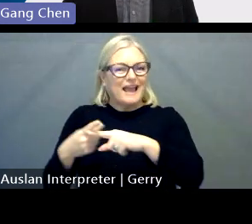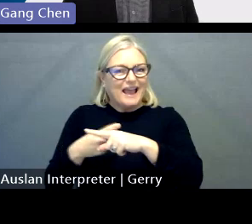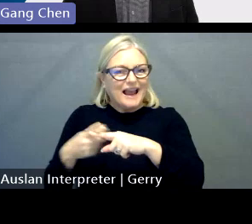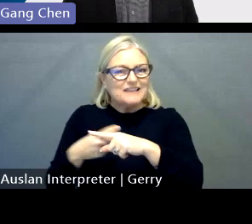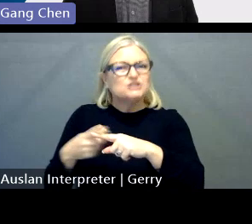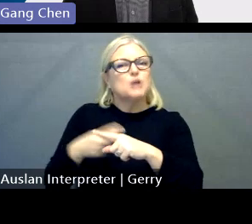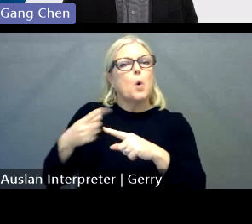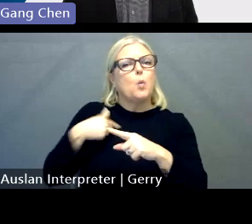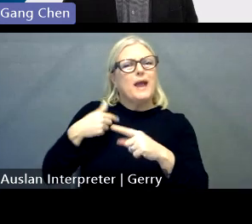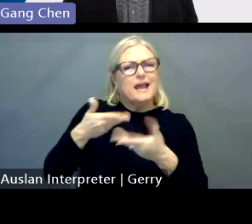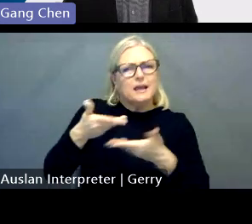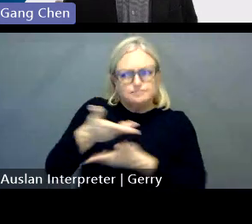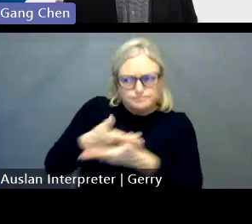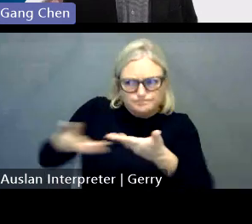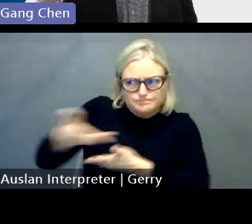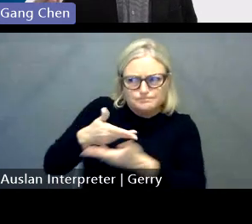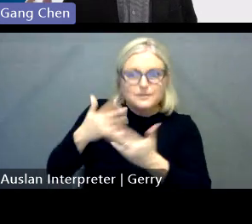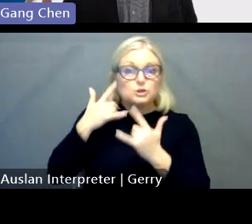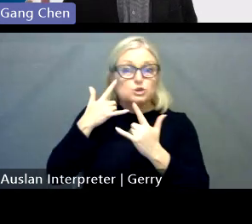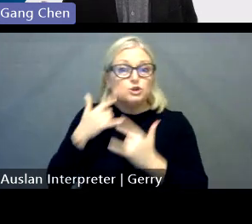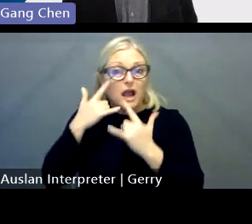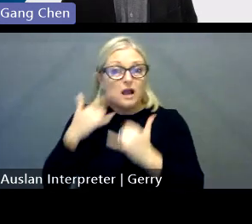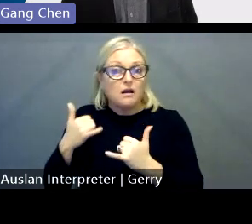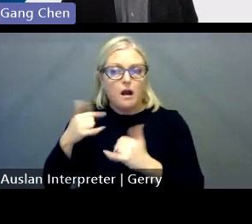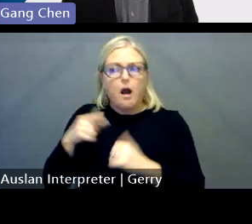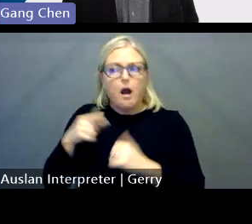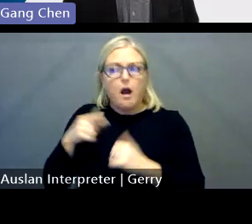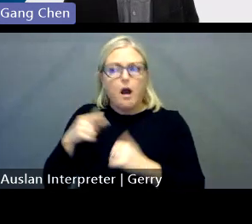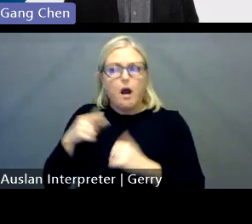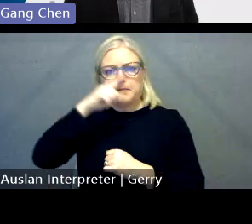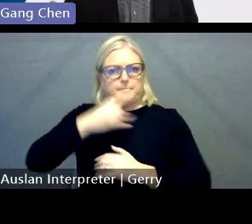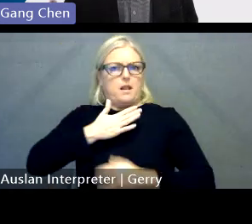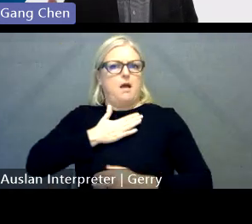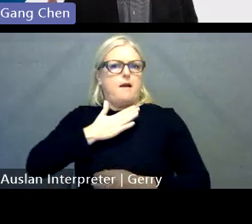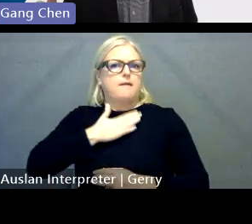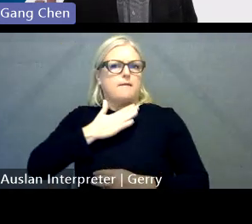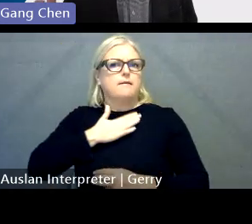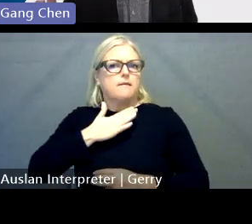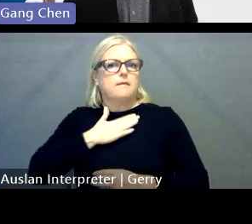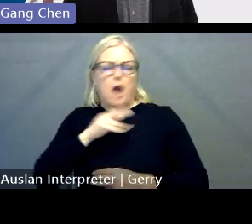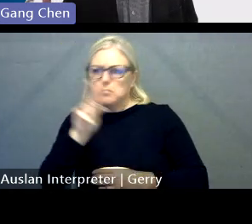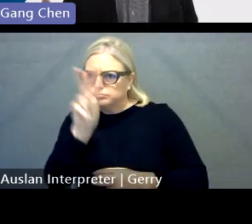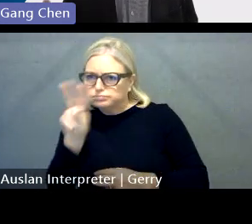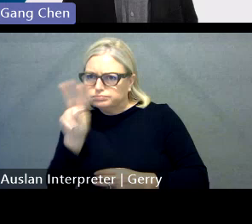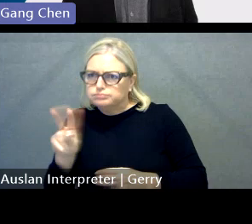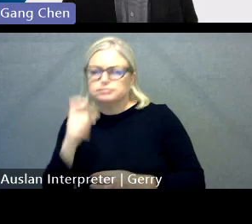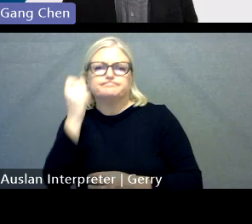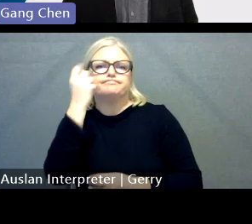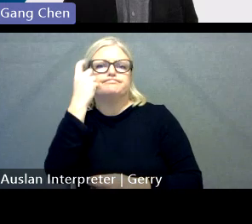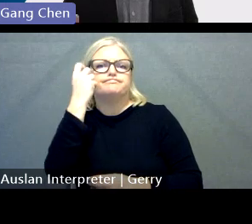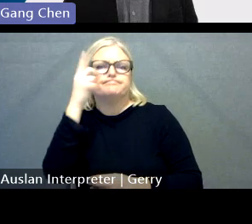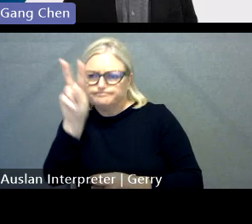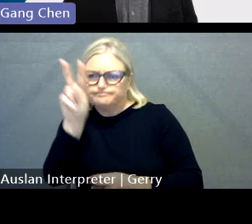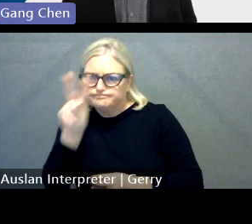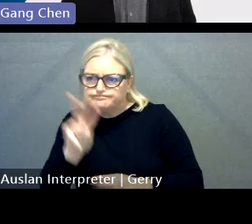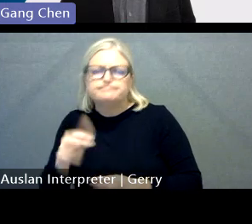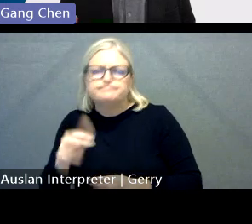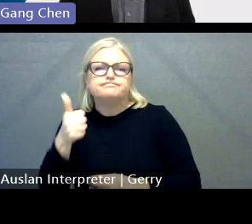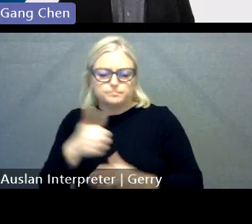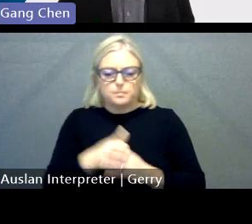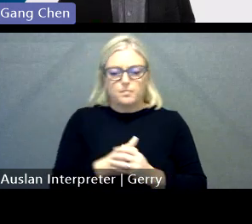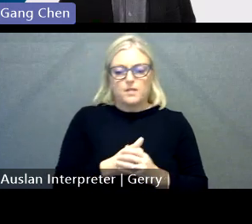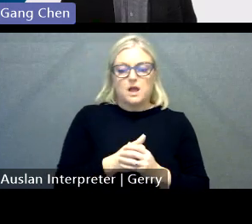English version look similar on the screen. It has basically the same items, but the way the